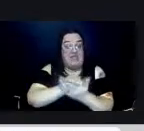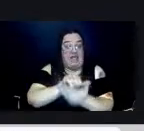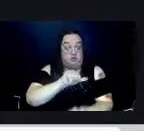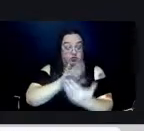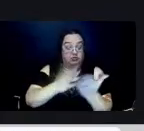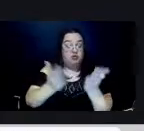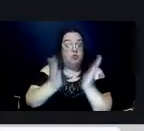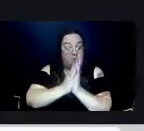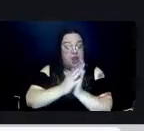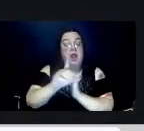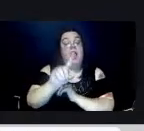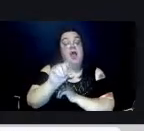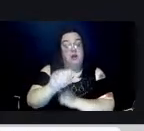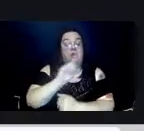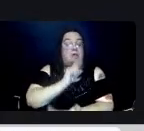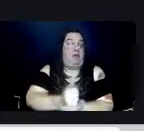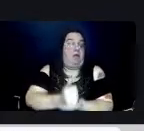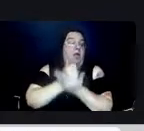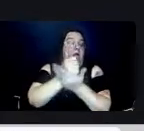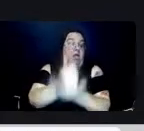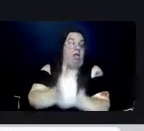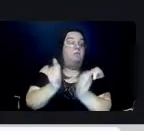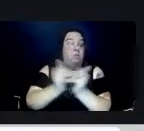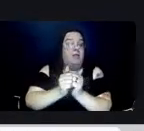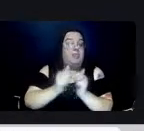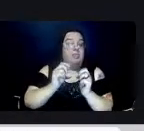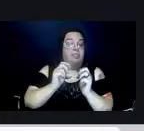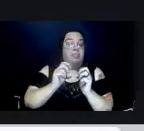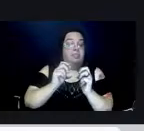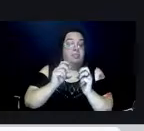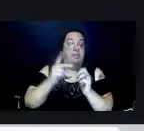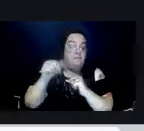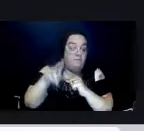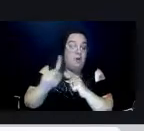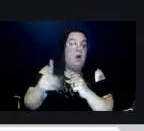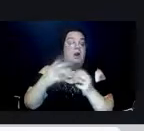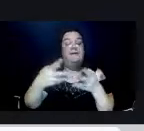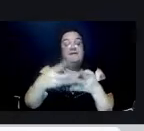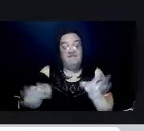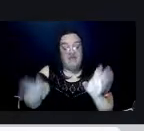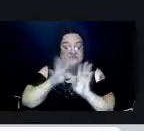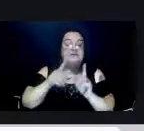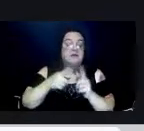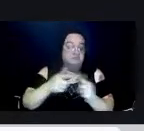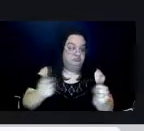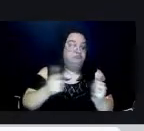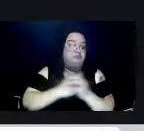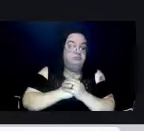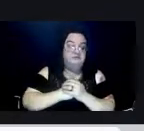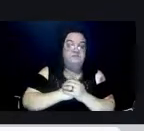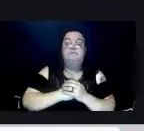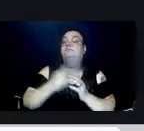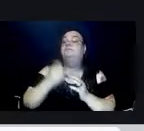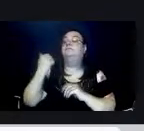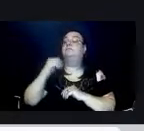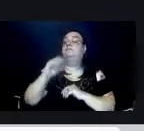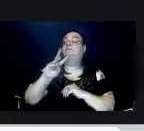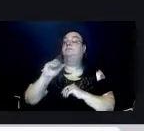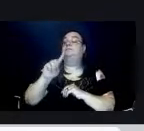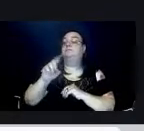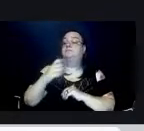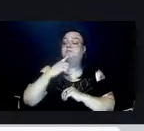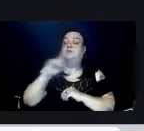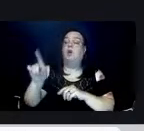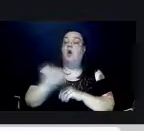with the park and fencing it in. You have something additional? Go ahead. Well, also just the naming of the park